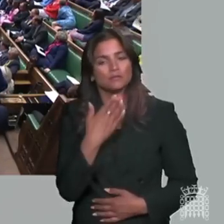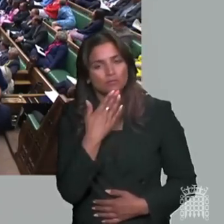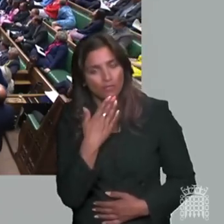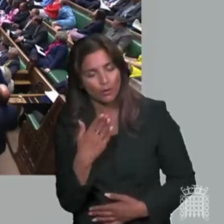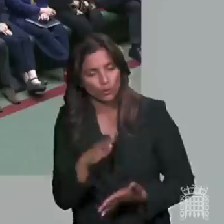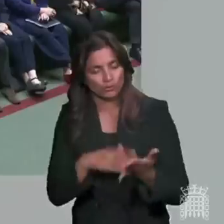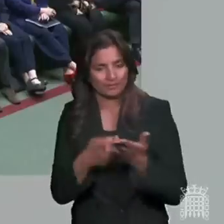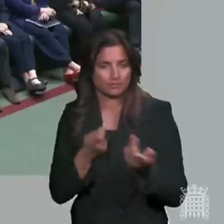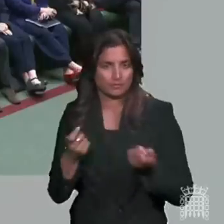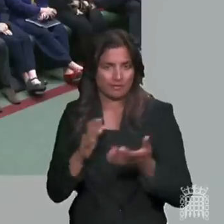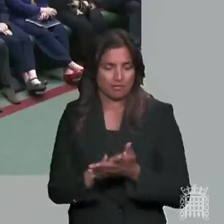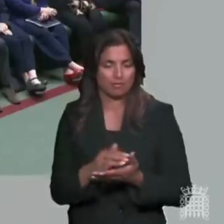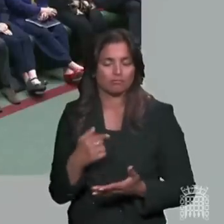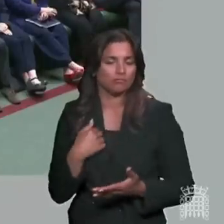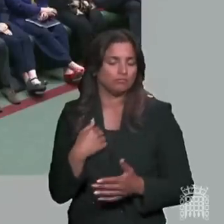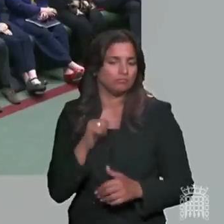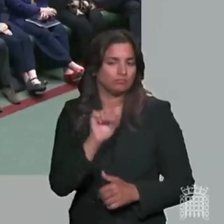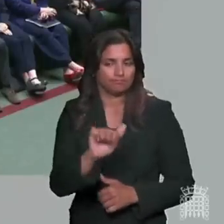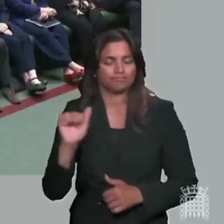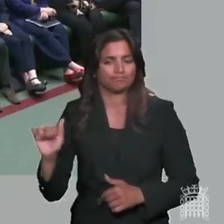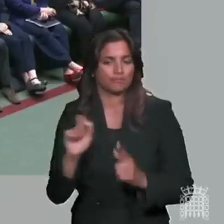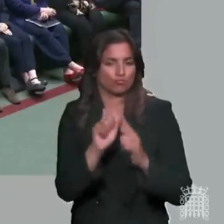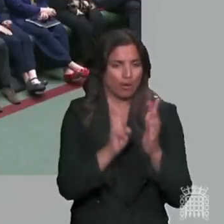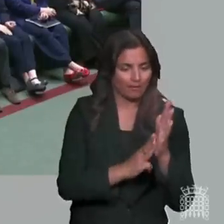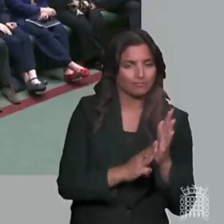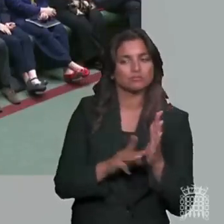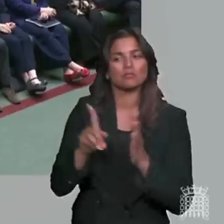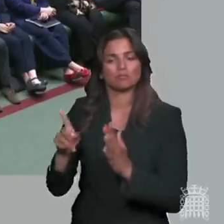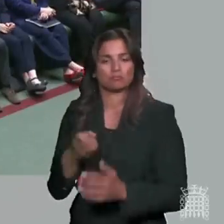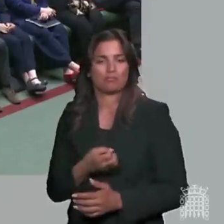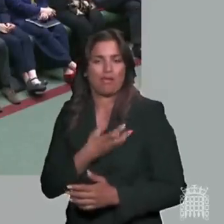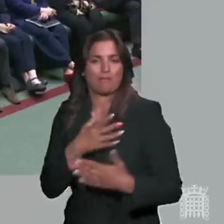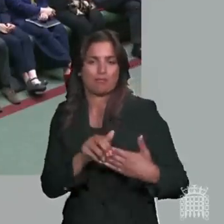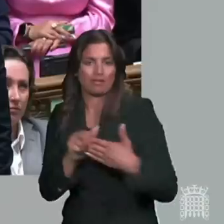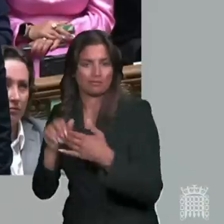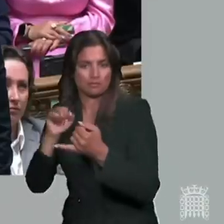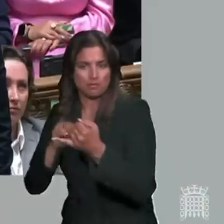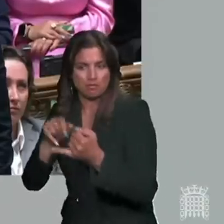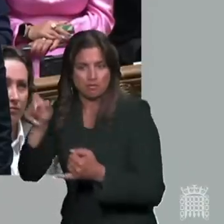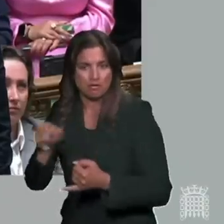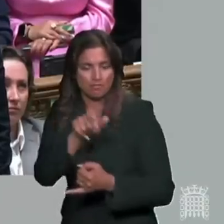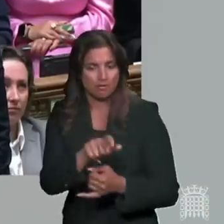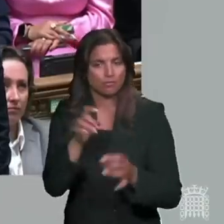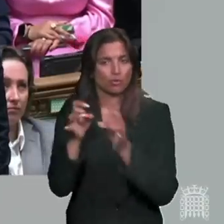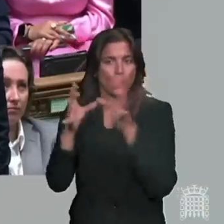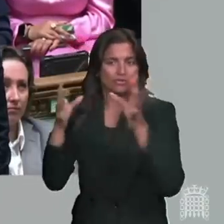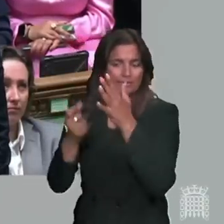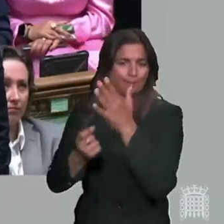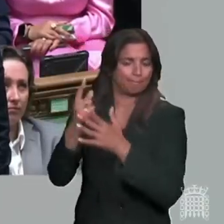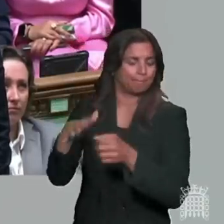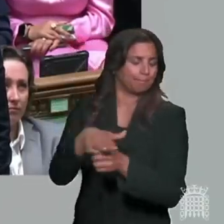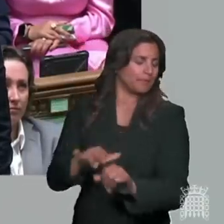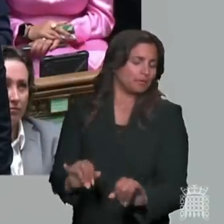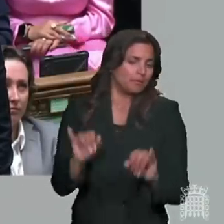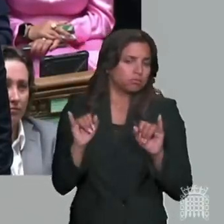sentiments of the Prime Minister and indeed the Leader of the Opposition in relation to the terrible incident in Nottingham, and indeed our thoughts are with all of those